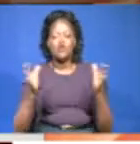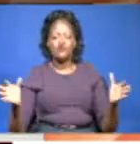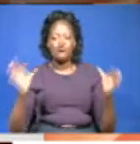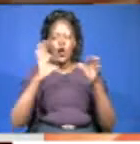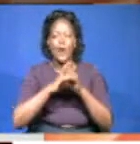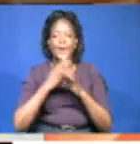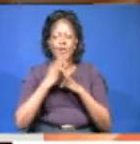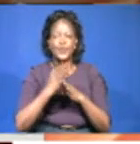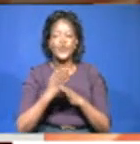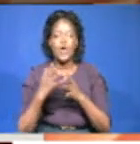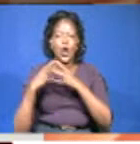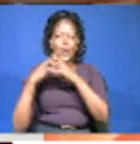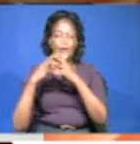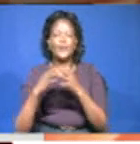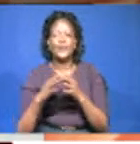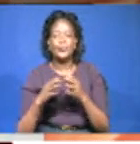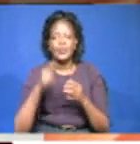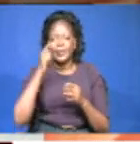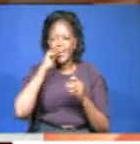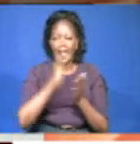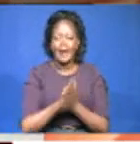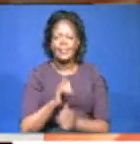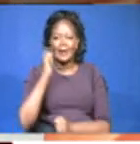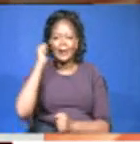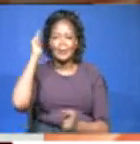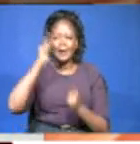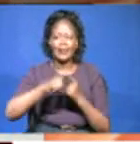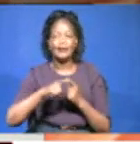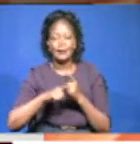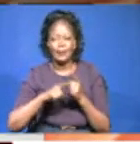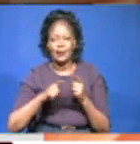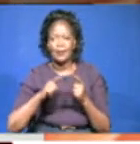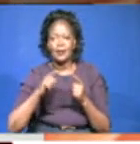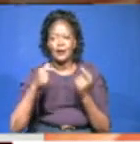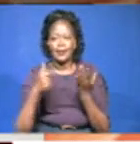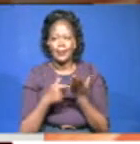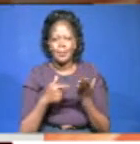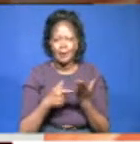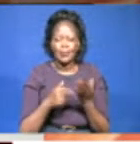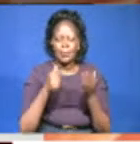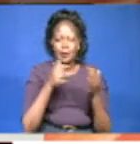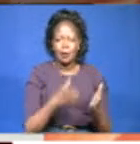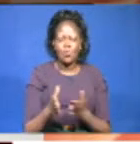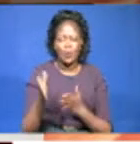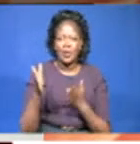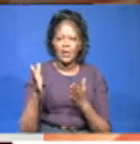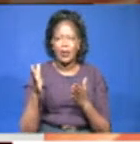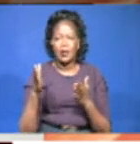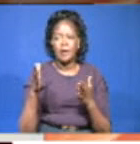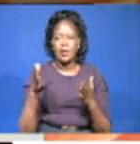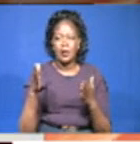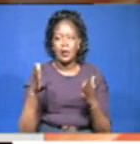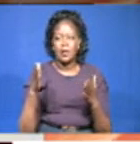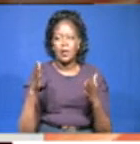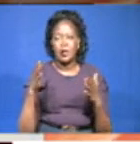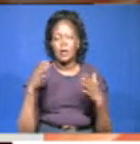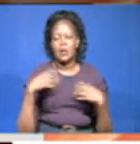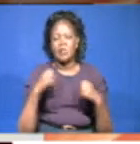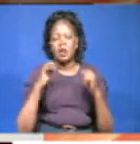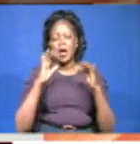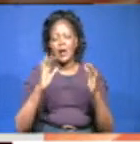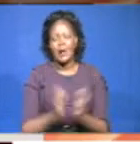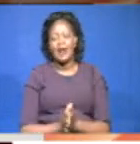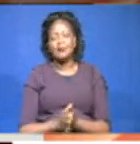US, Tanzania, and Kenya, targeting, among others, ICT, infrastructure, health, agriculture, and